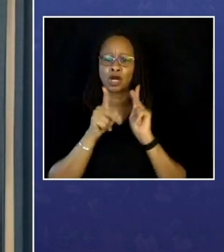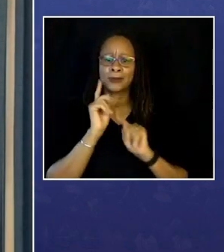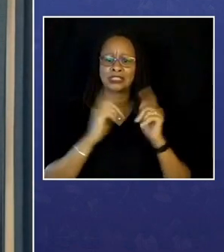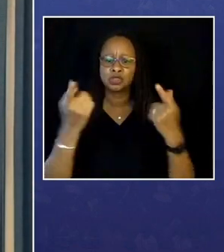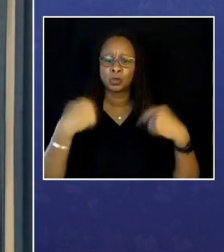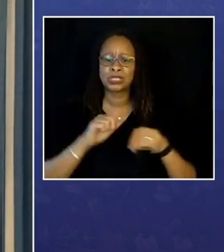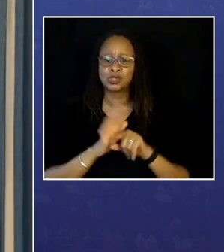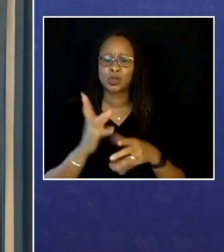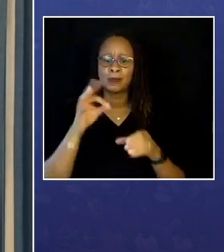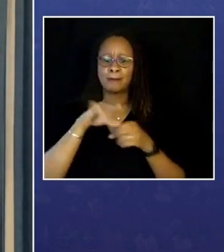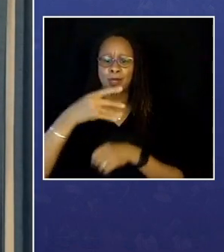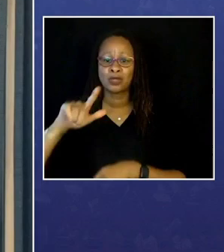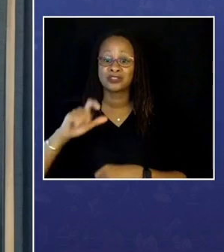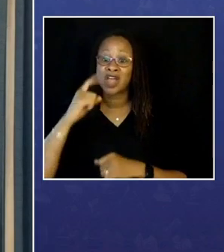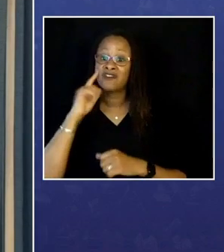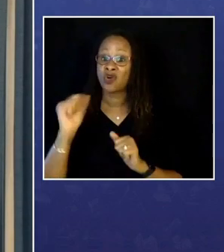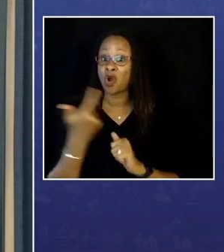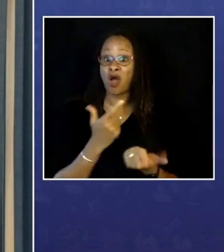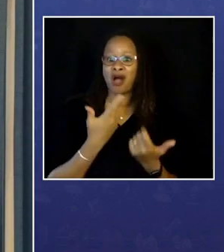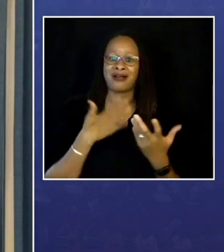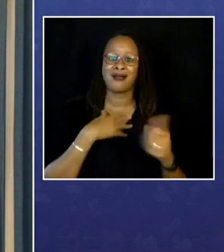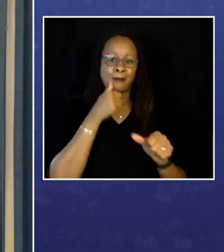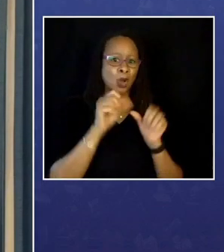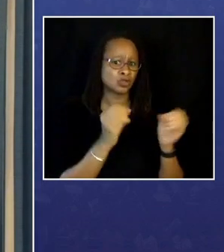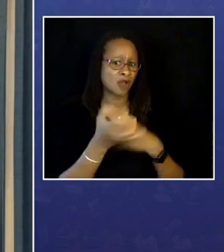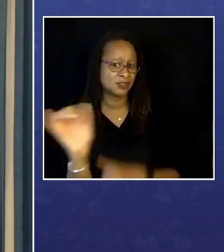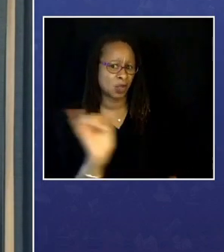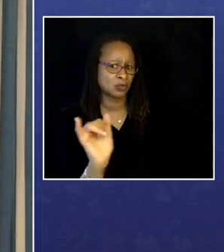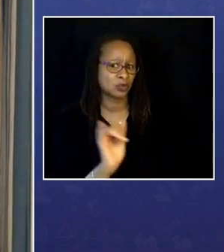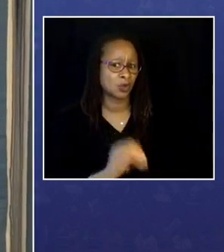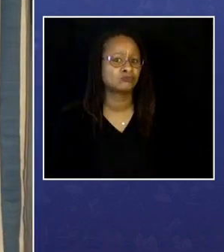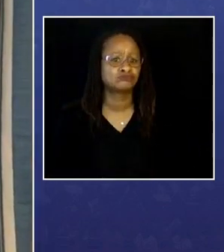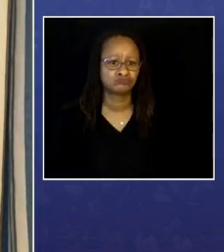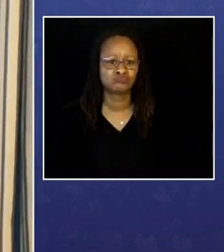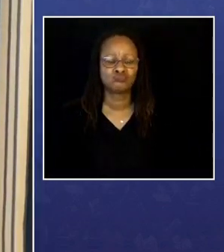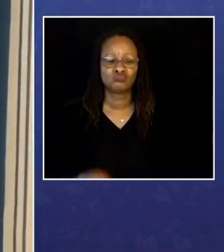the polls, okay? And to our beloved post office, okay?